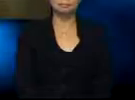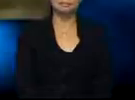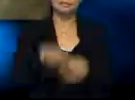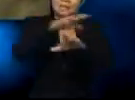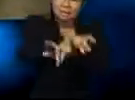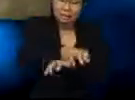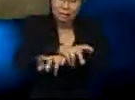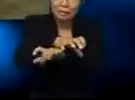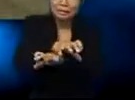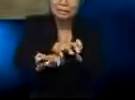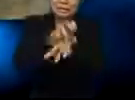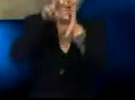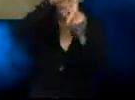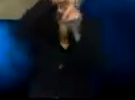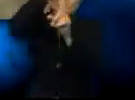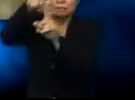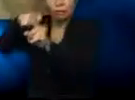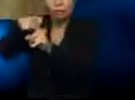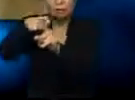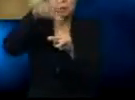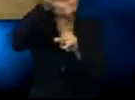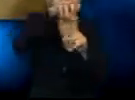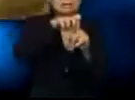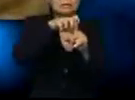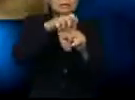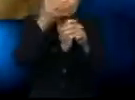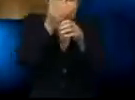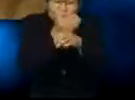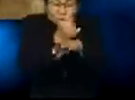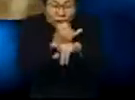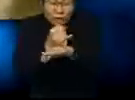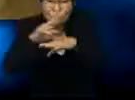Spider traps small insects using their web.